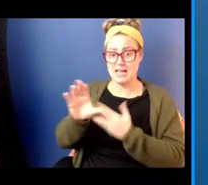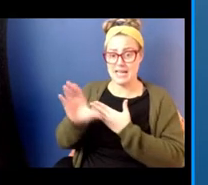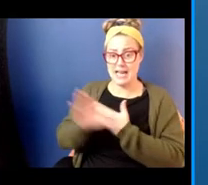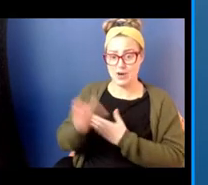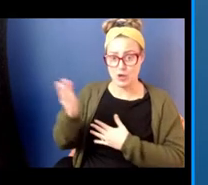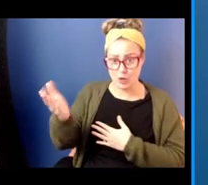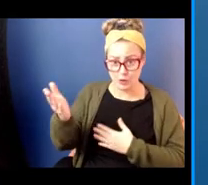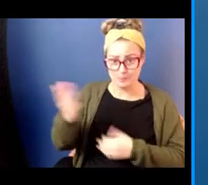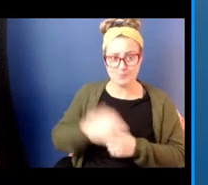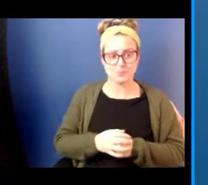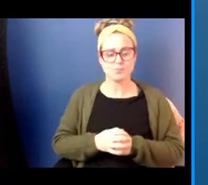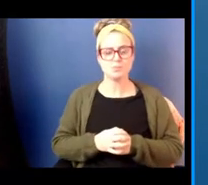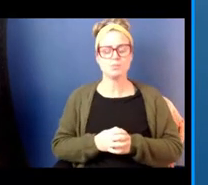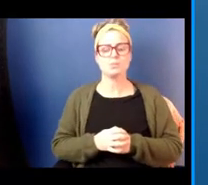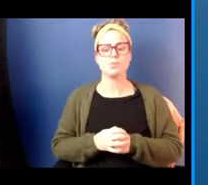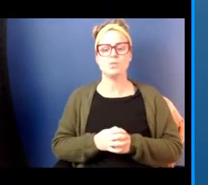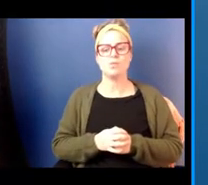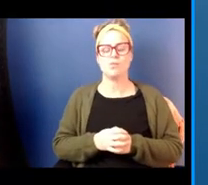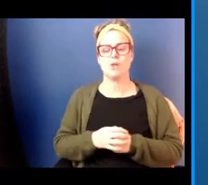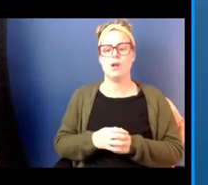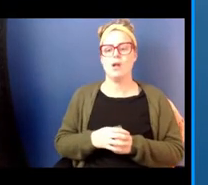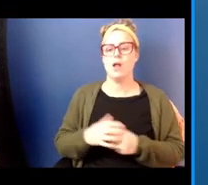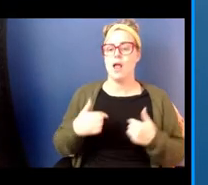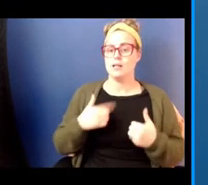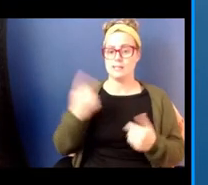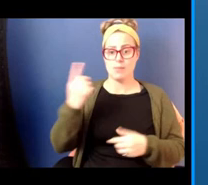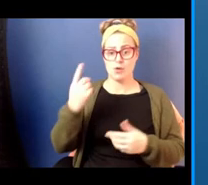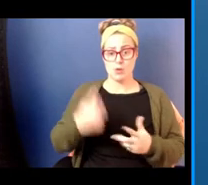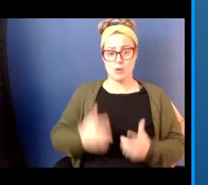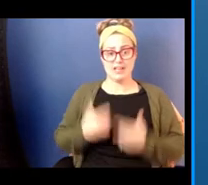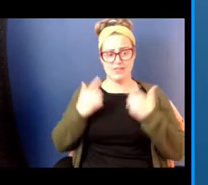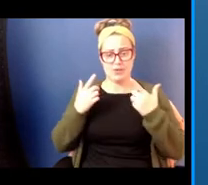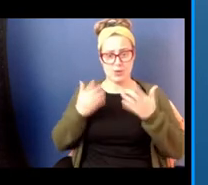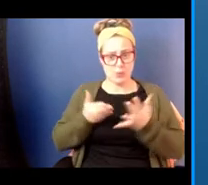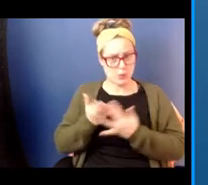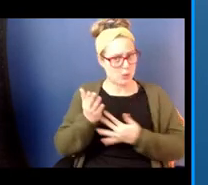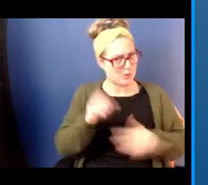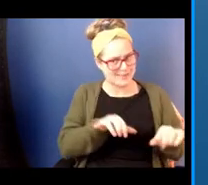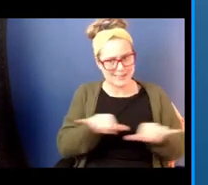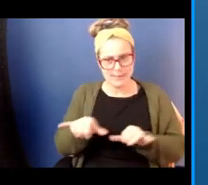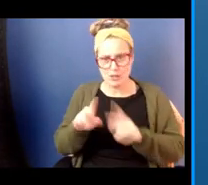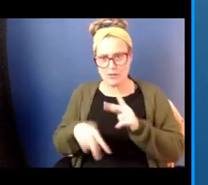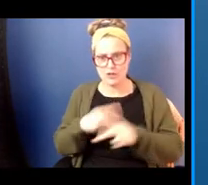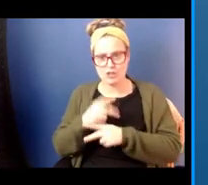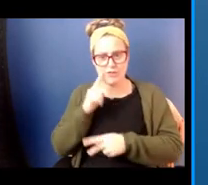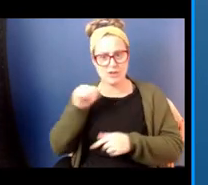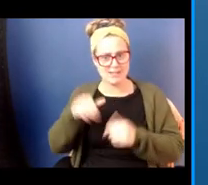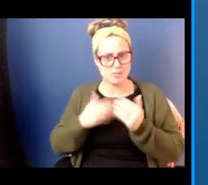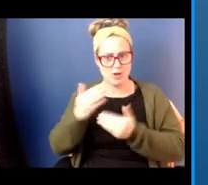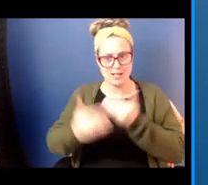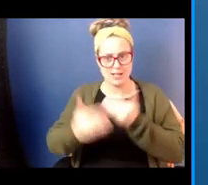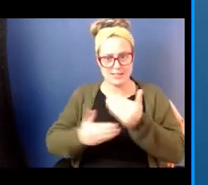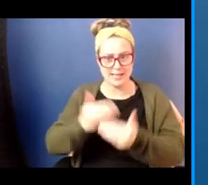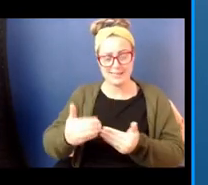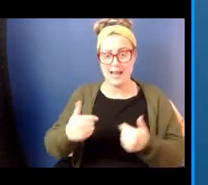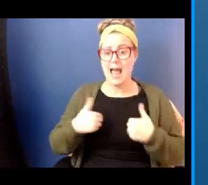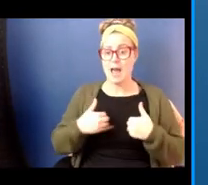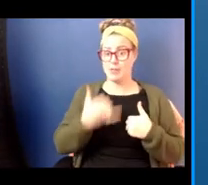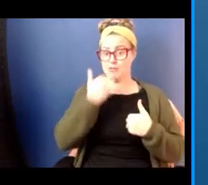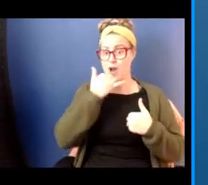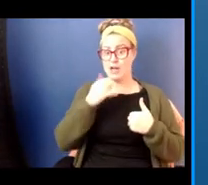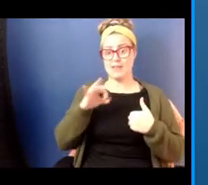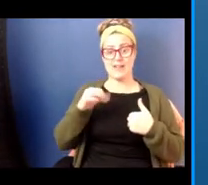may as someone who has lived through a similar version of this process I would be remiss if I'd not say we are creating a situation of